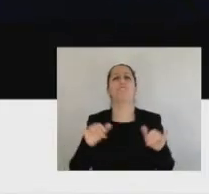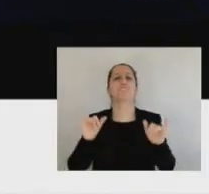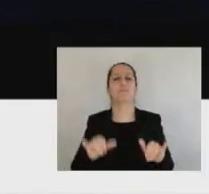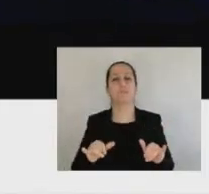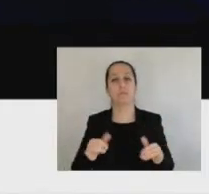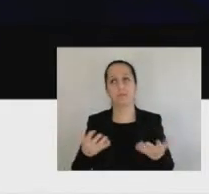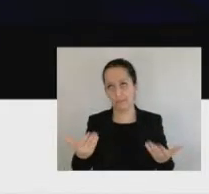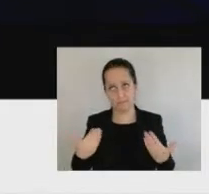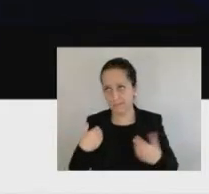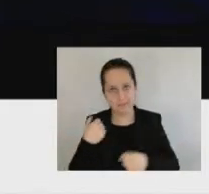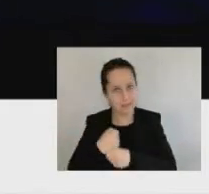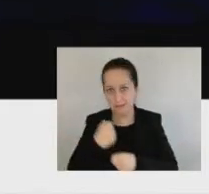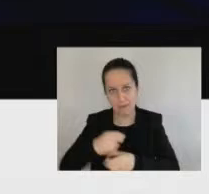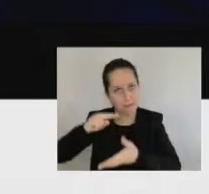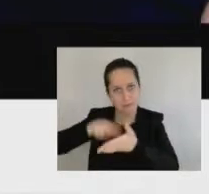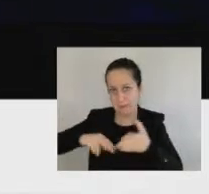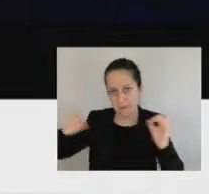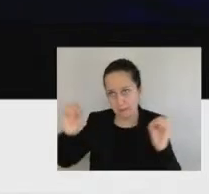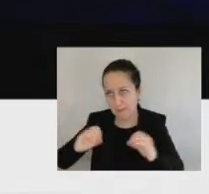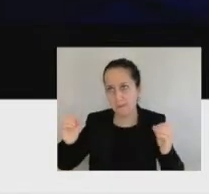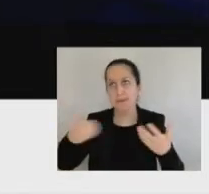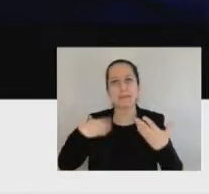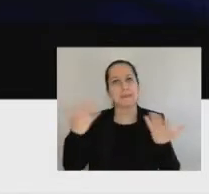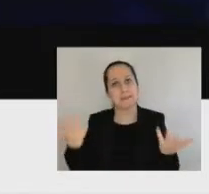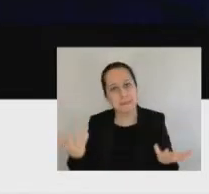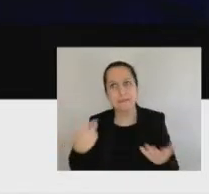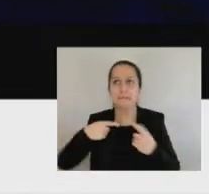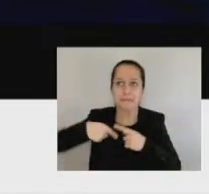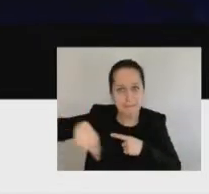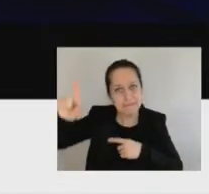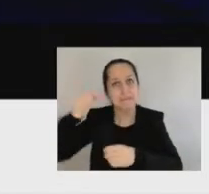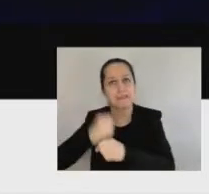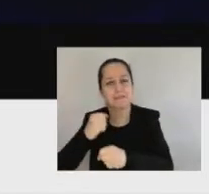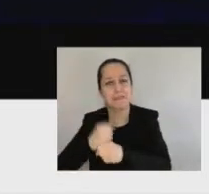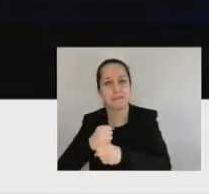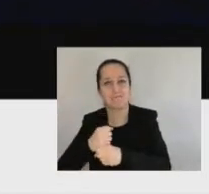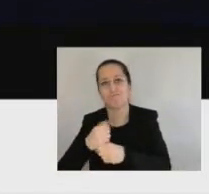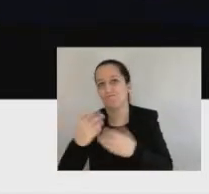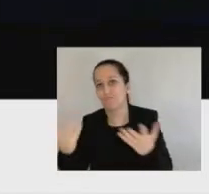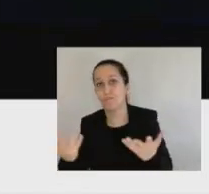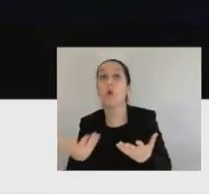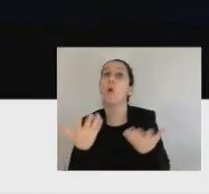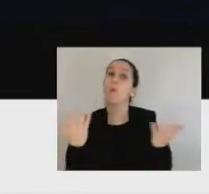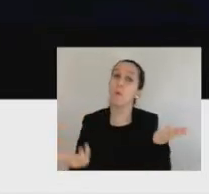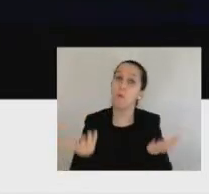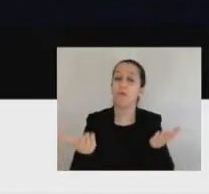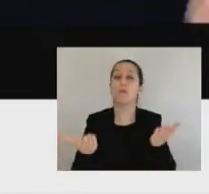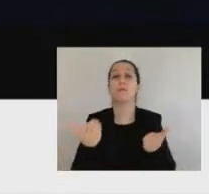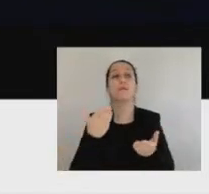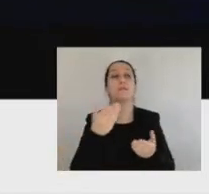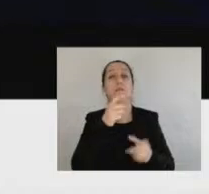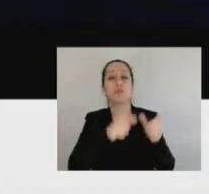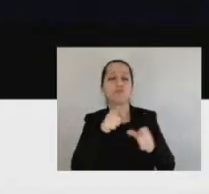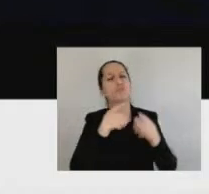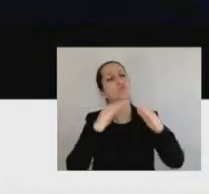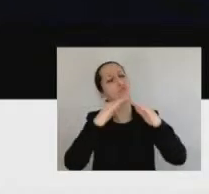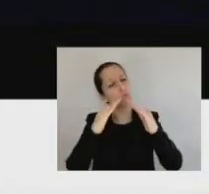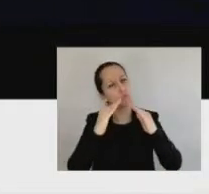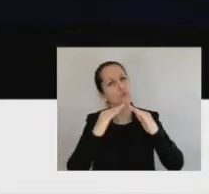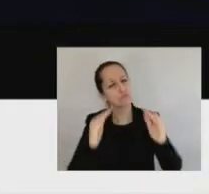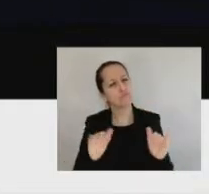a daily income lacking protection, or for those that you asked them to stay at